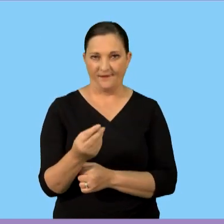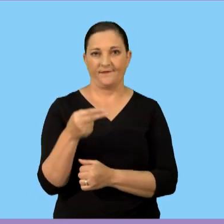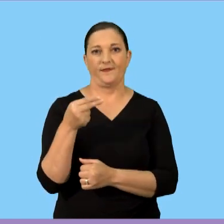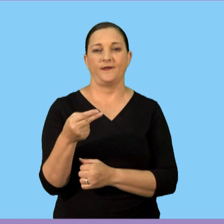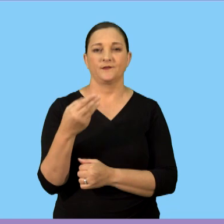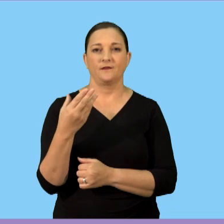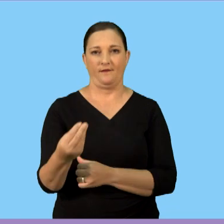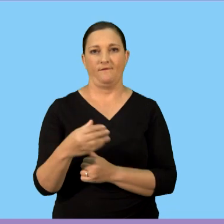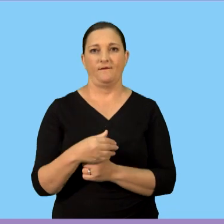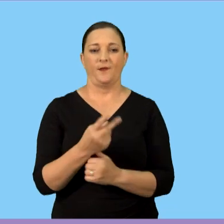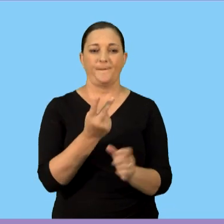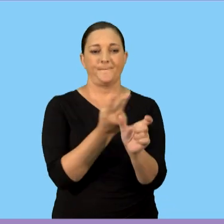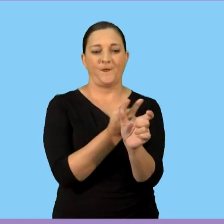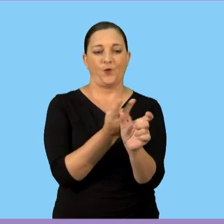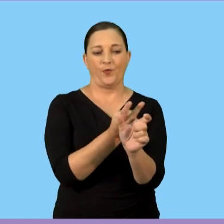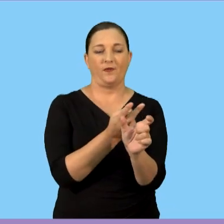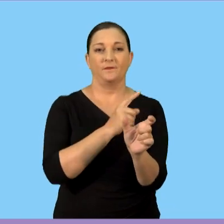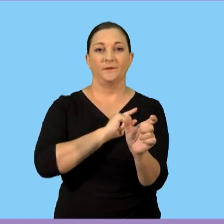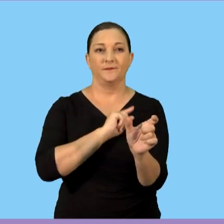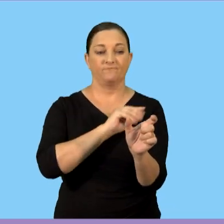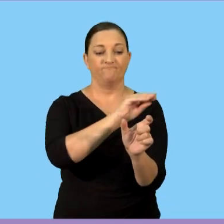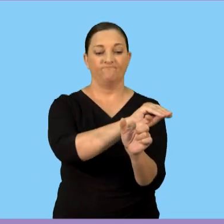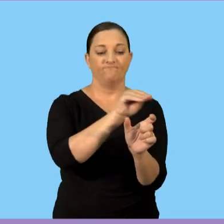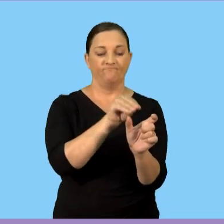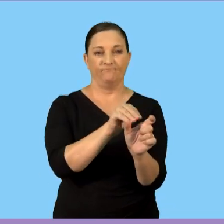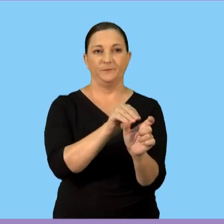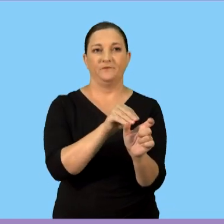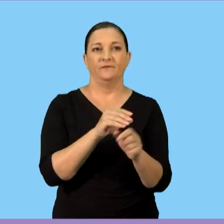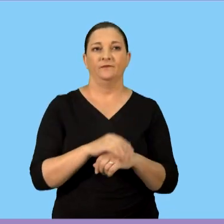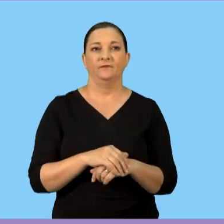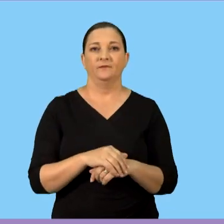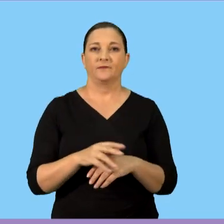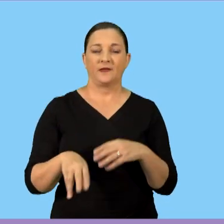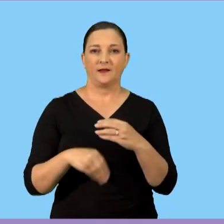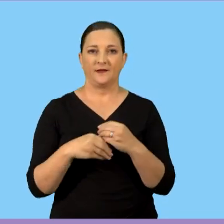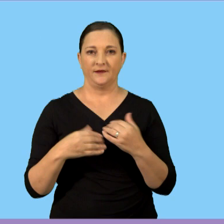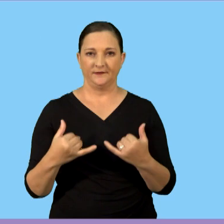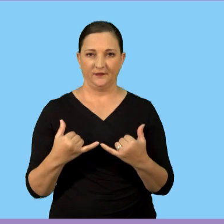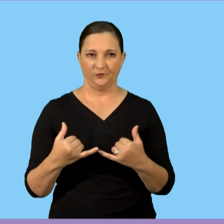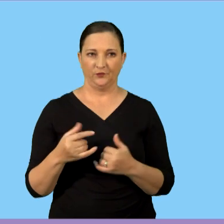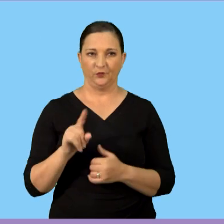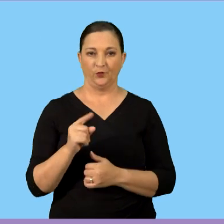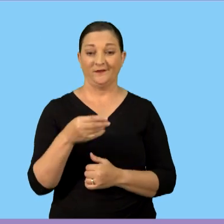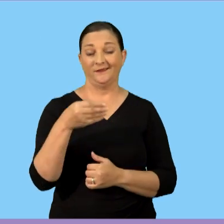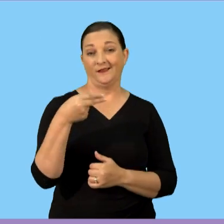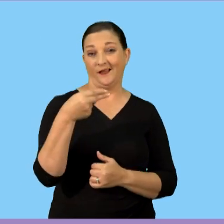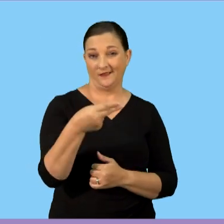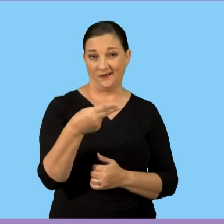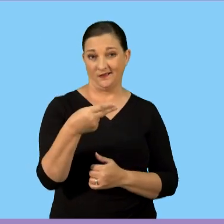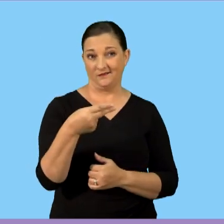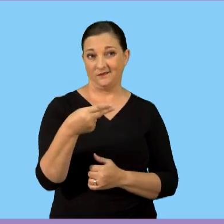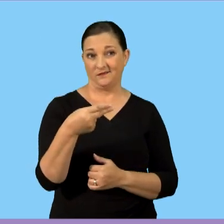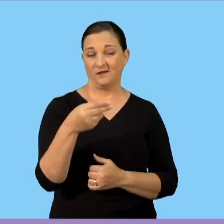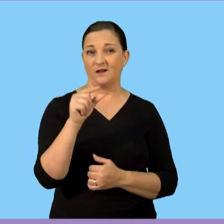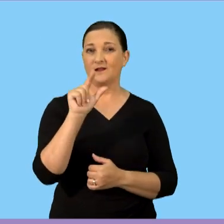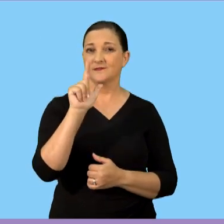now we have an h on both of them. So the same base, we are going to add the exponents. That means that h